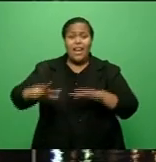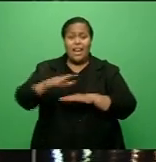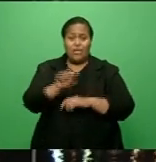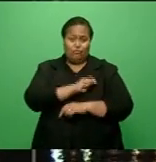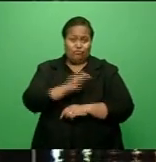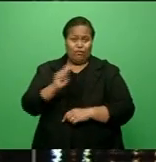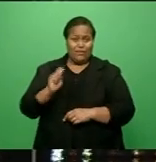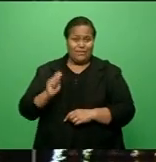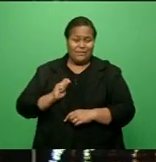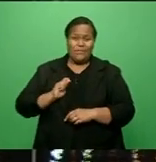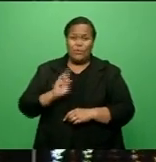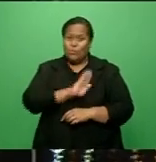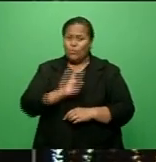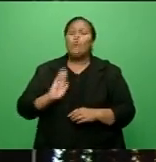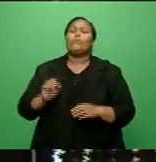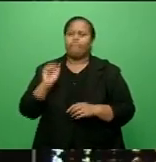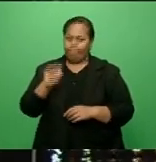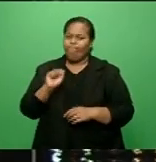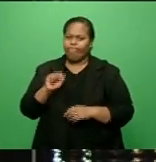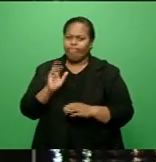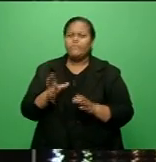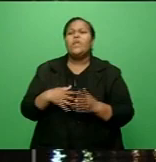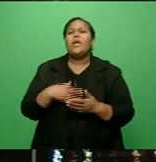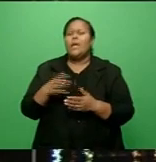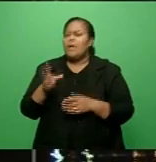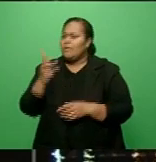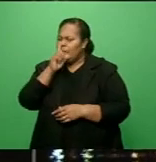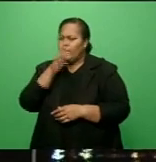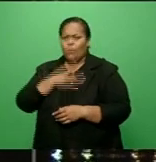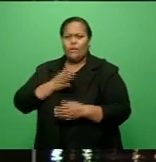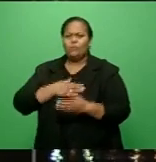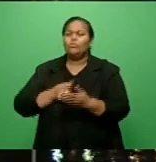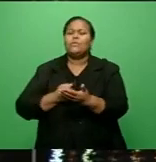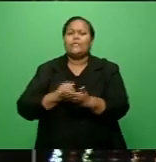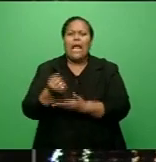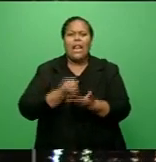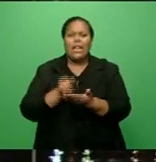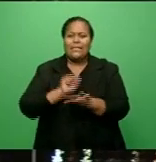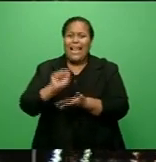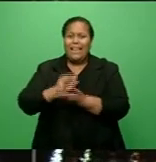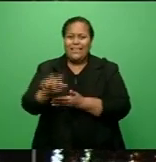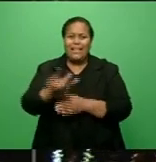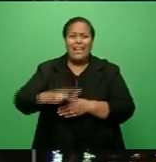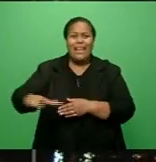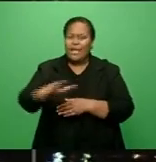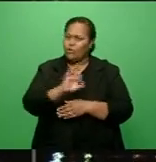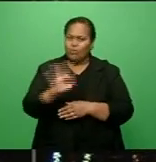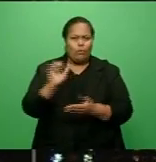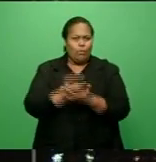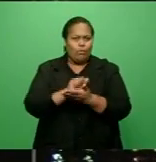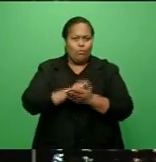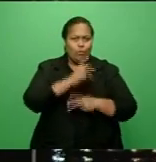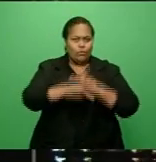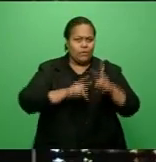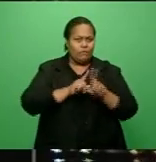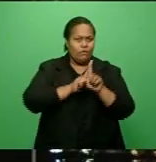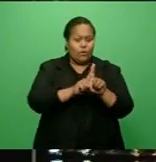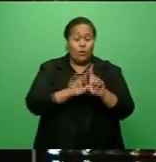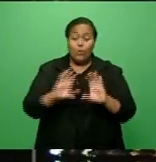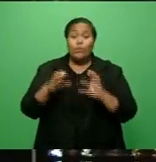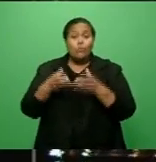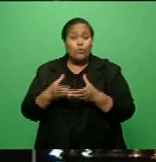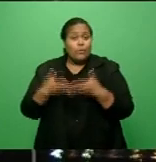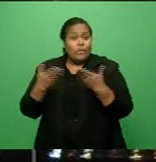been attempts by individuals to sell Itauke land without following the proper process. A group has been facilitating the issuance